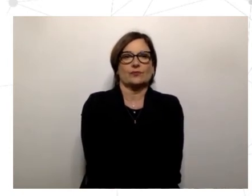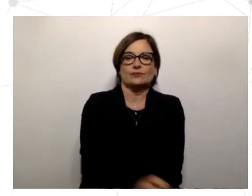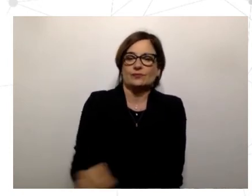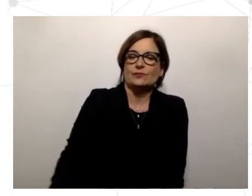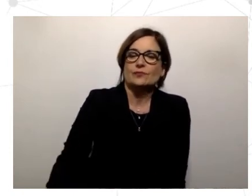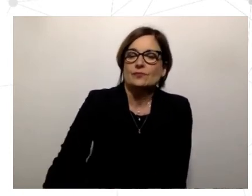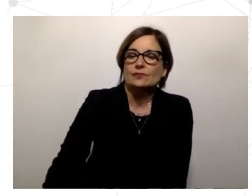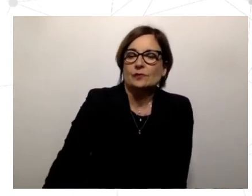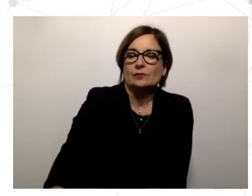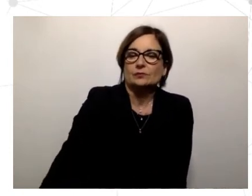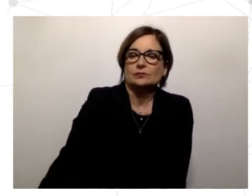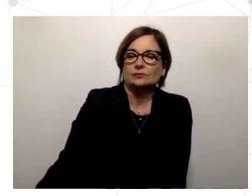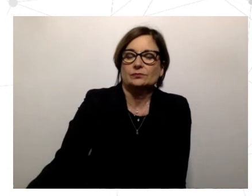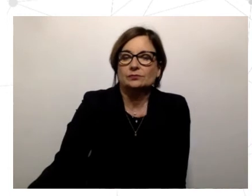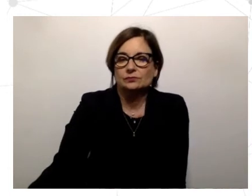environment, have